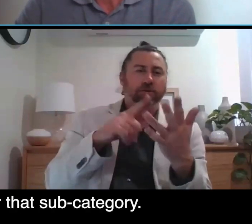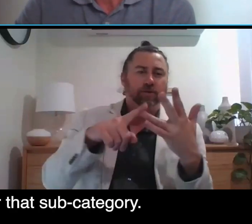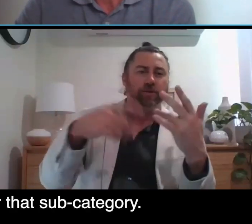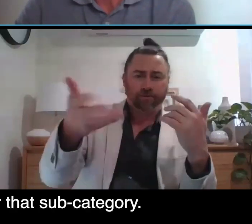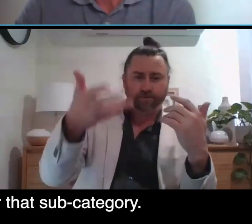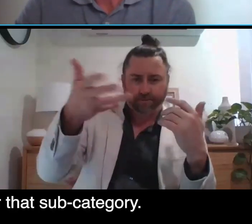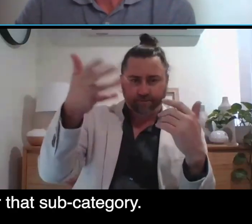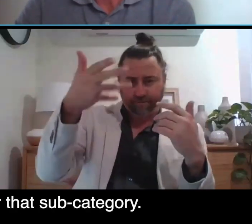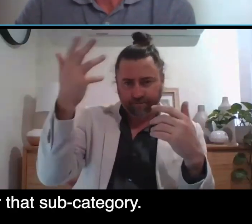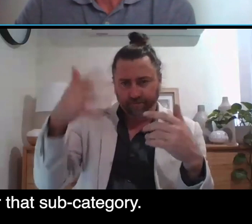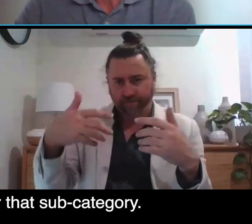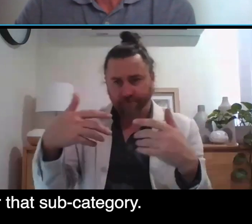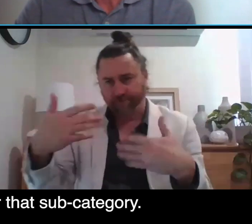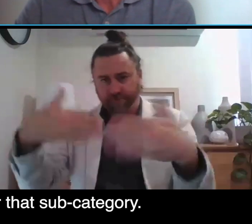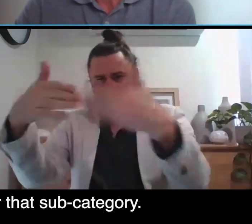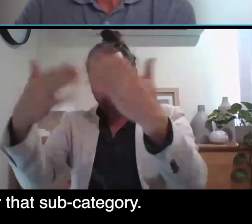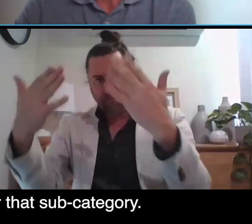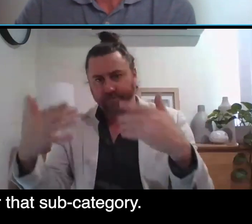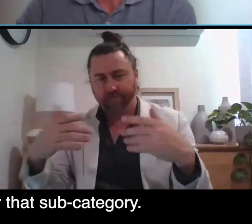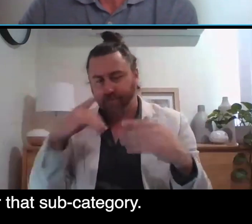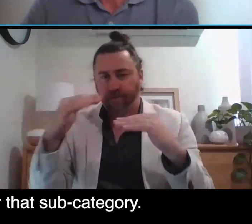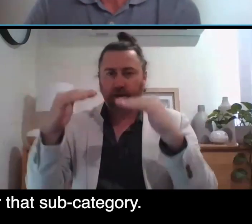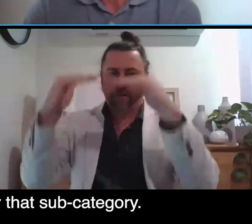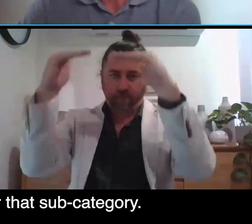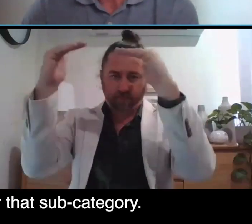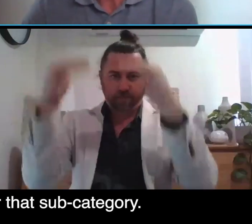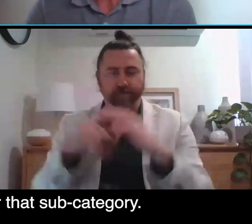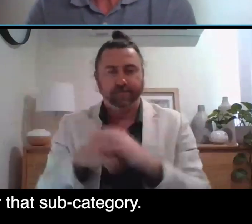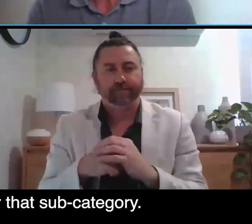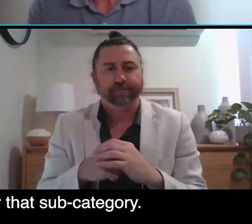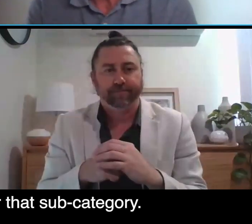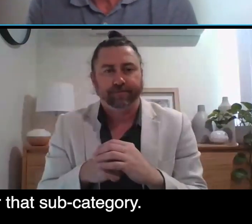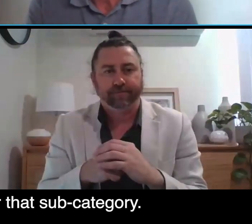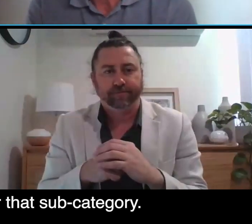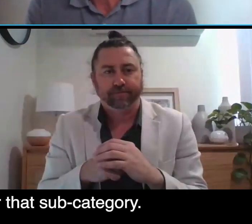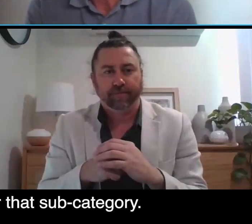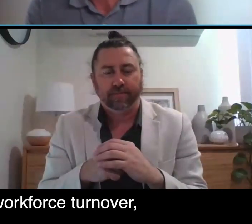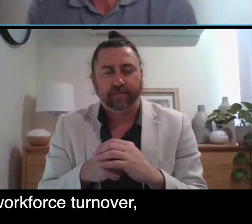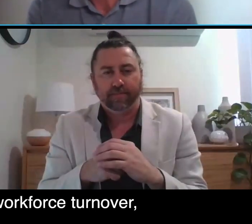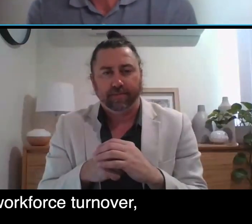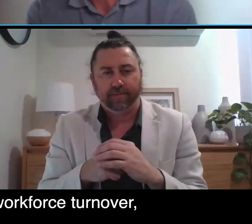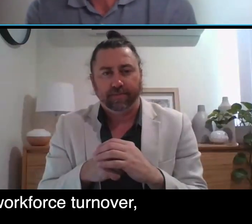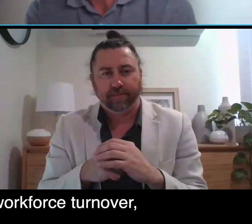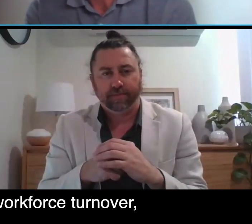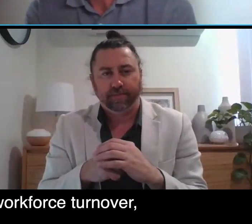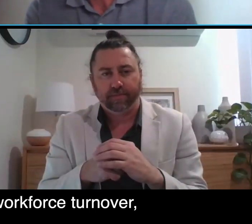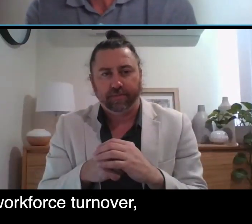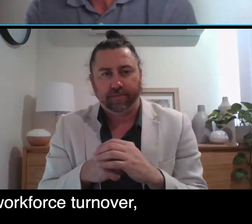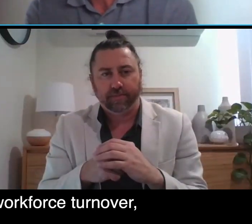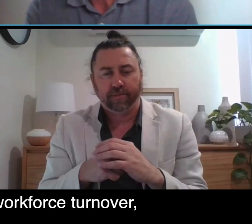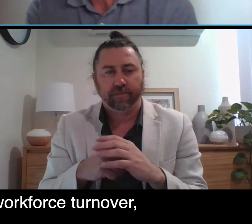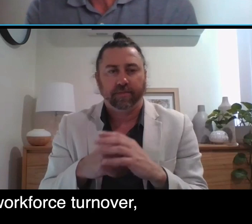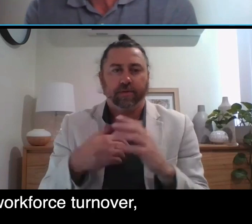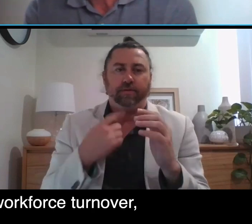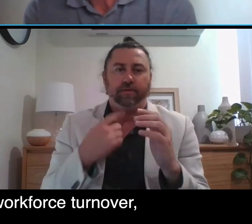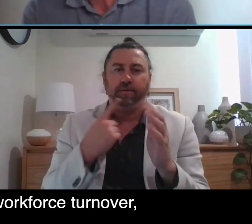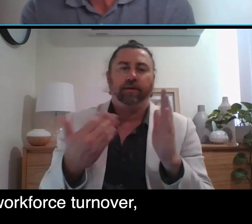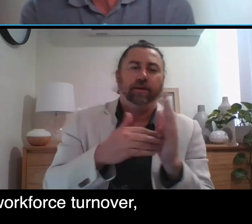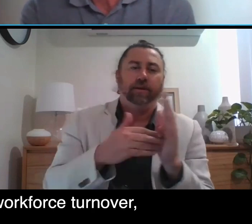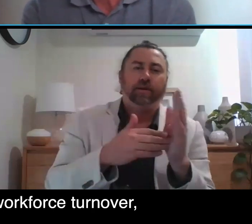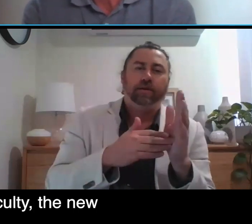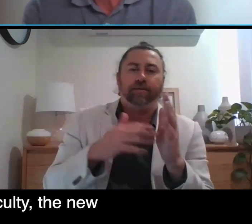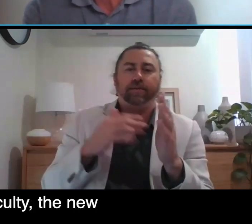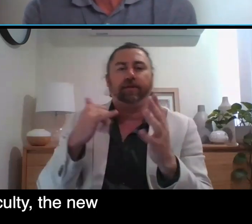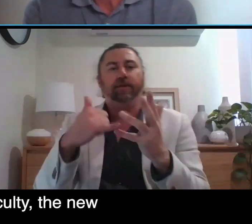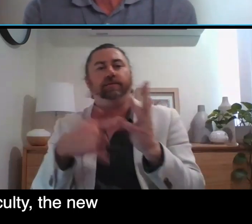move up the performance rating for that subcategory. I should also note, with respect to workforce